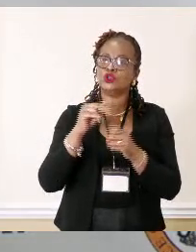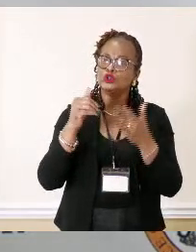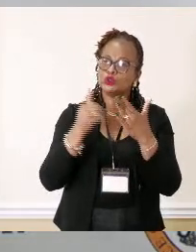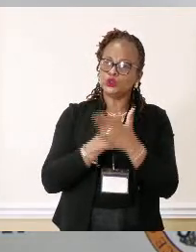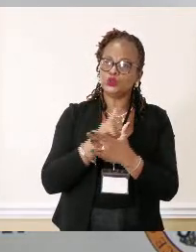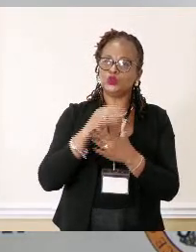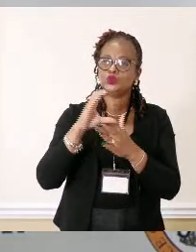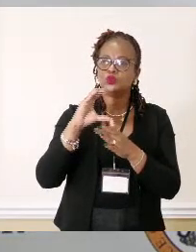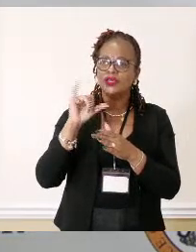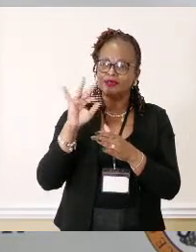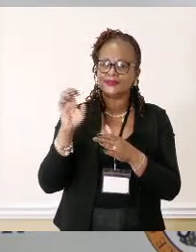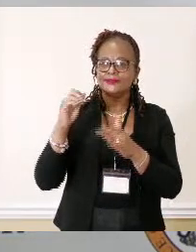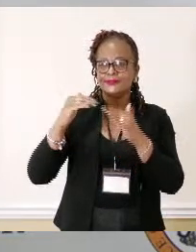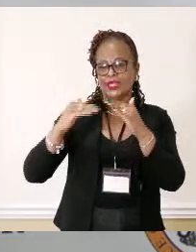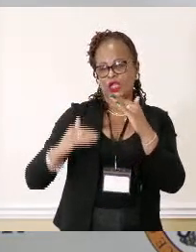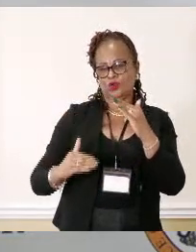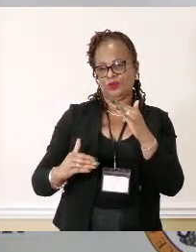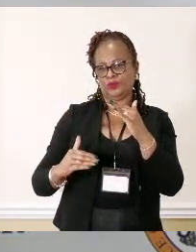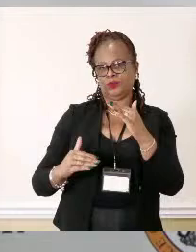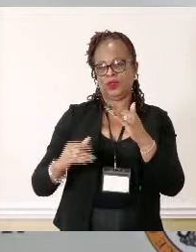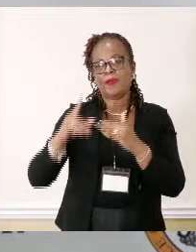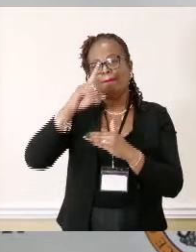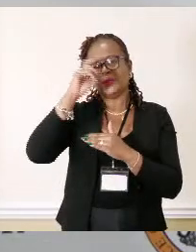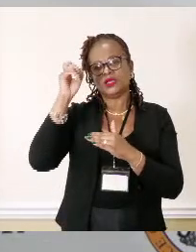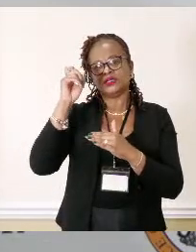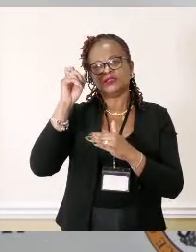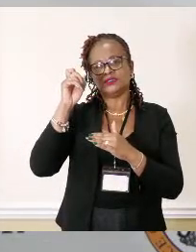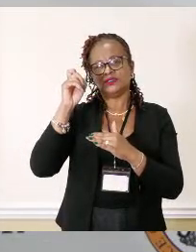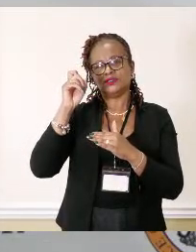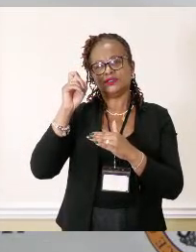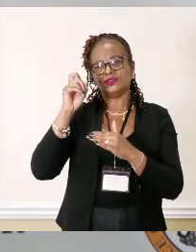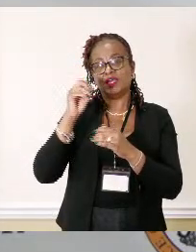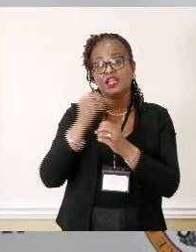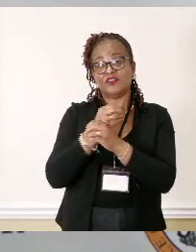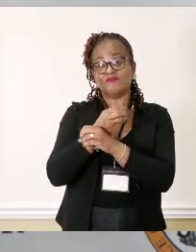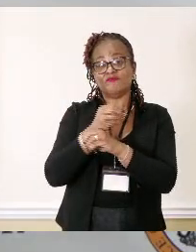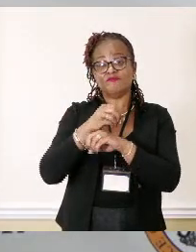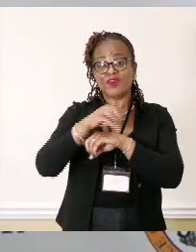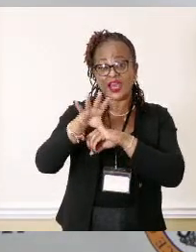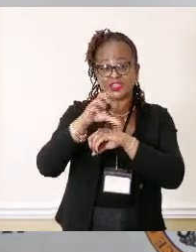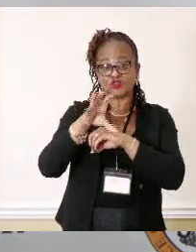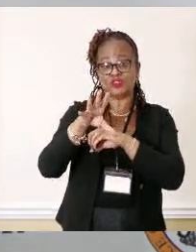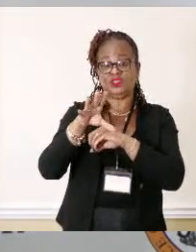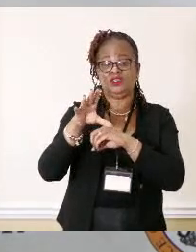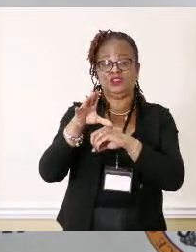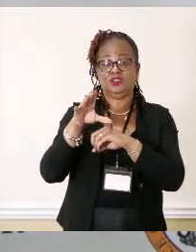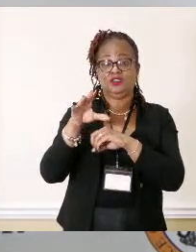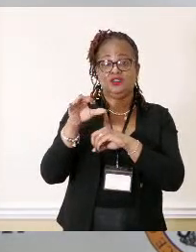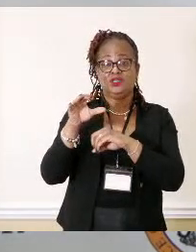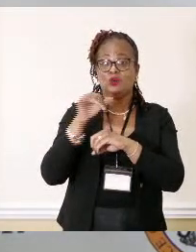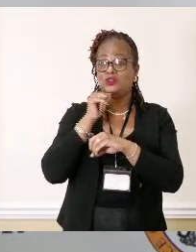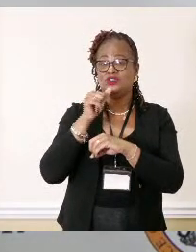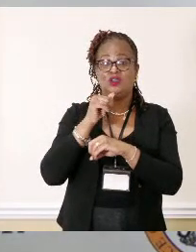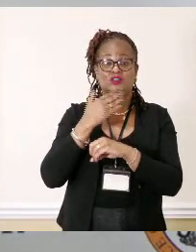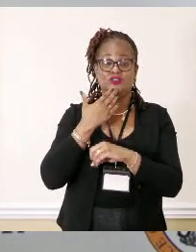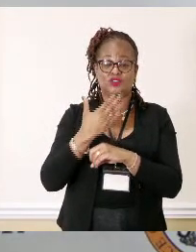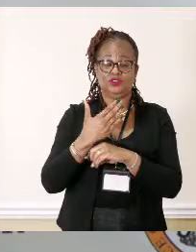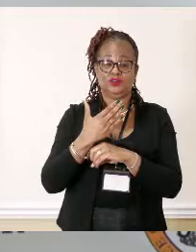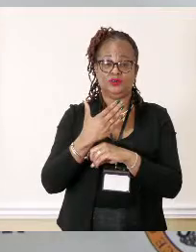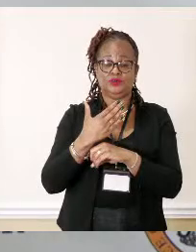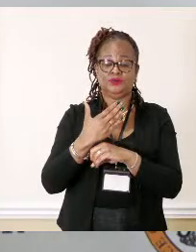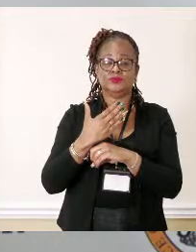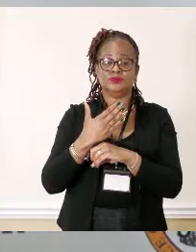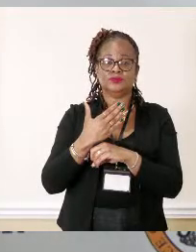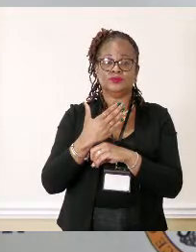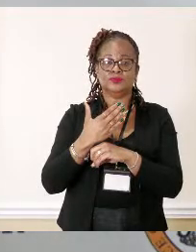cases, down, because there's an advisory that came out that was not favorable.